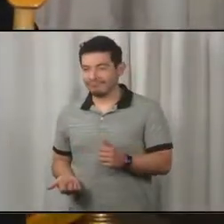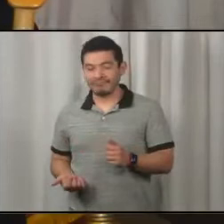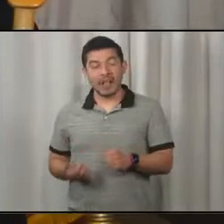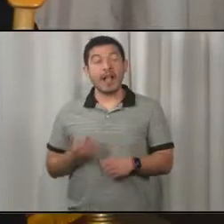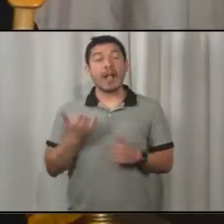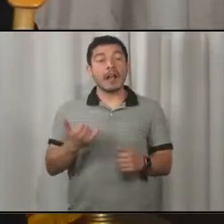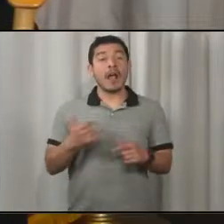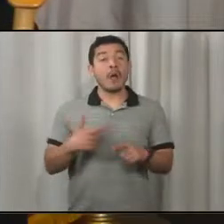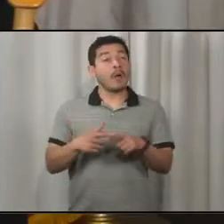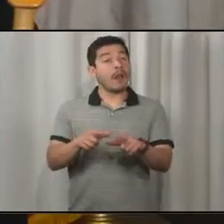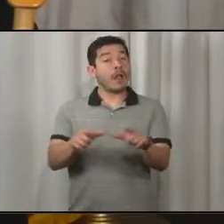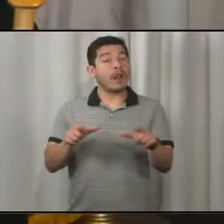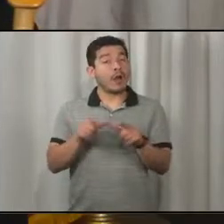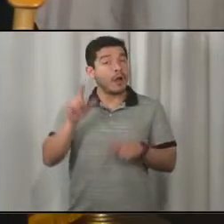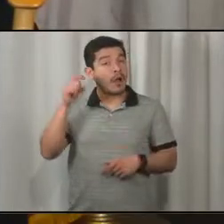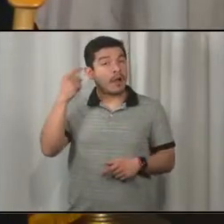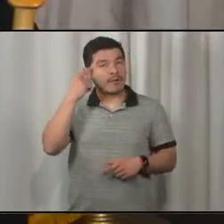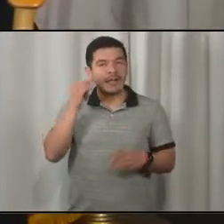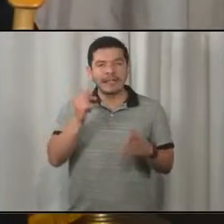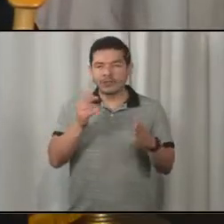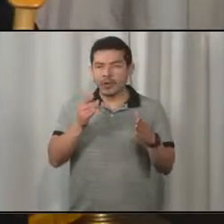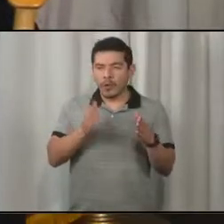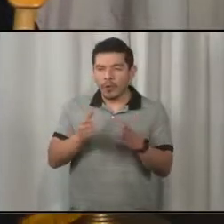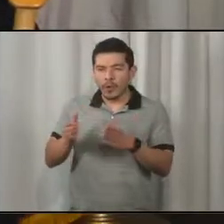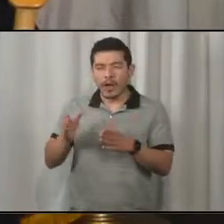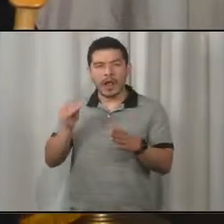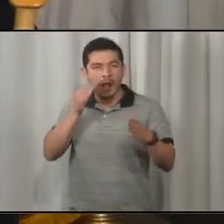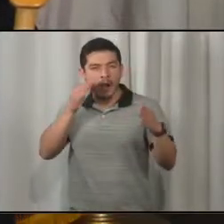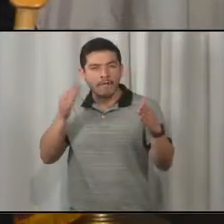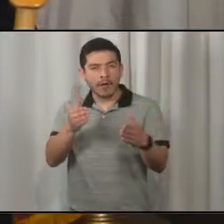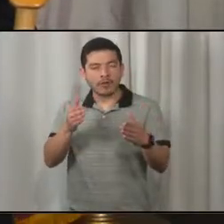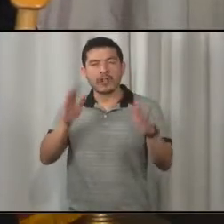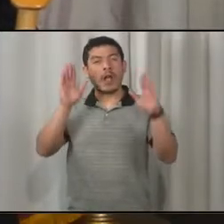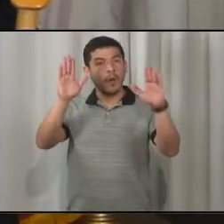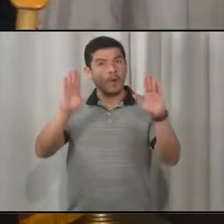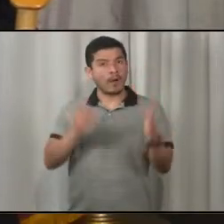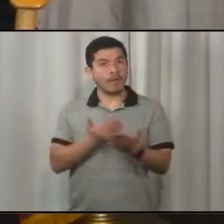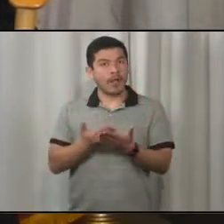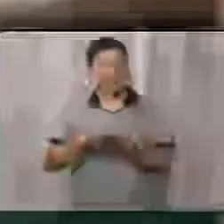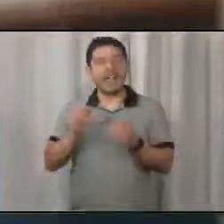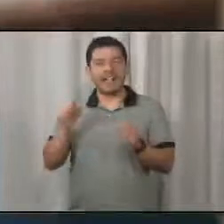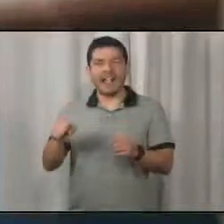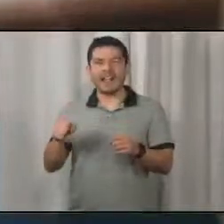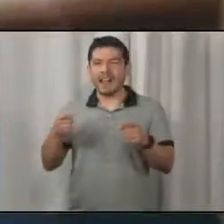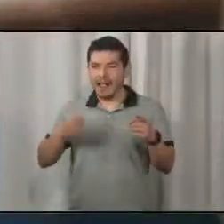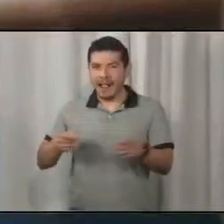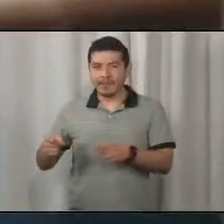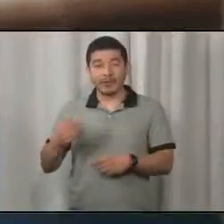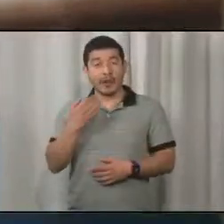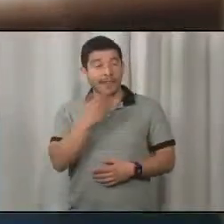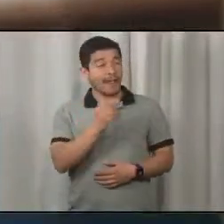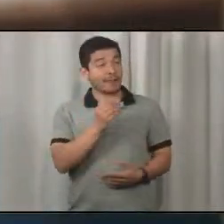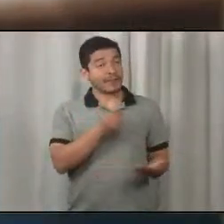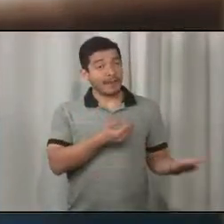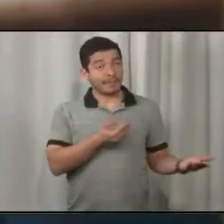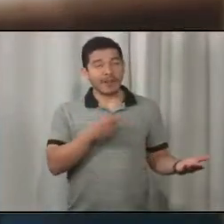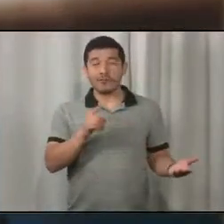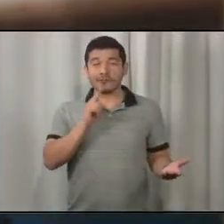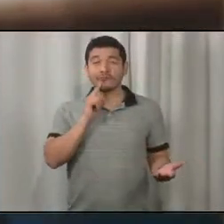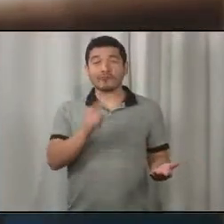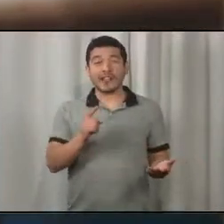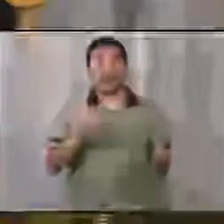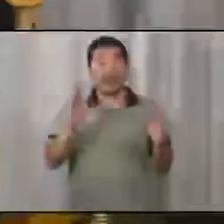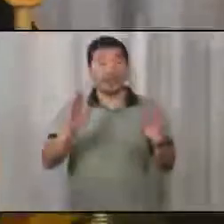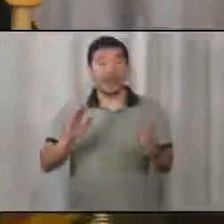government is organized and focused, tremendous things can be achieved. So thank you, Tom. You've been a real